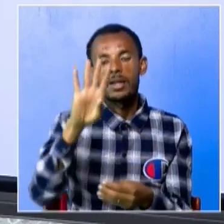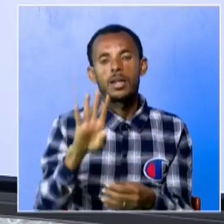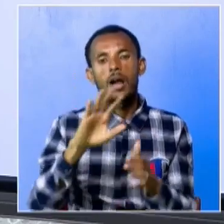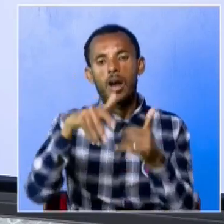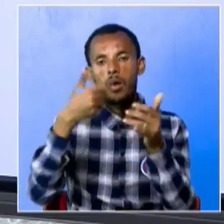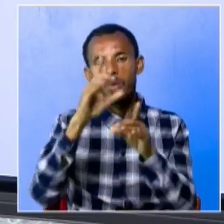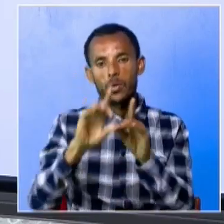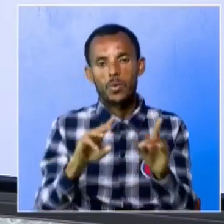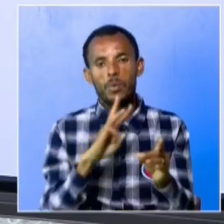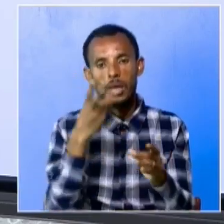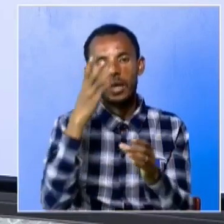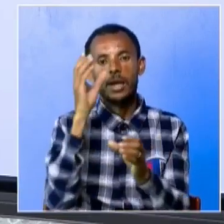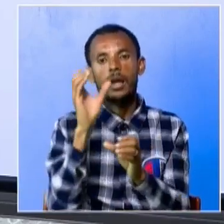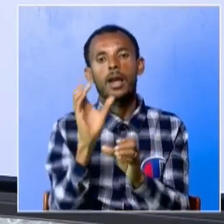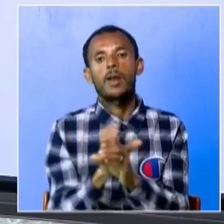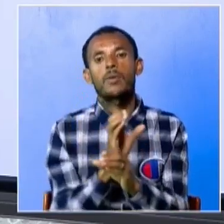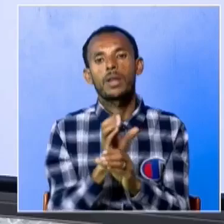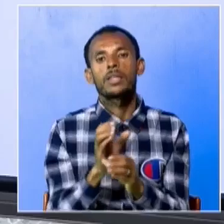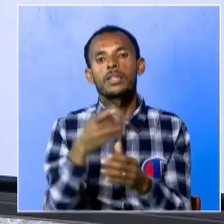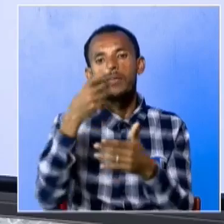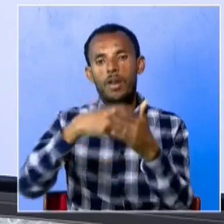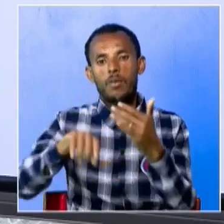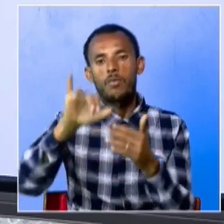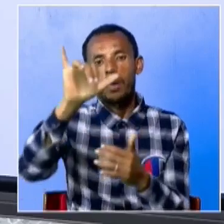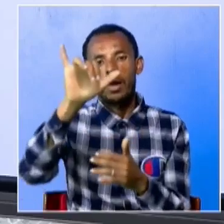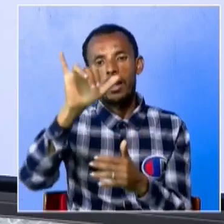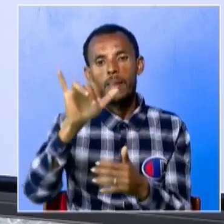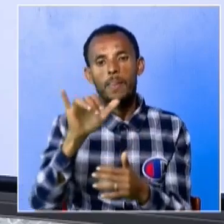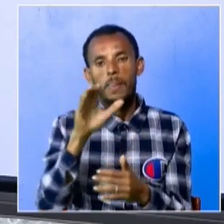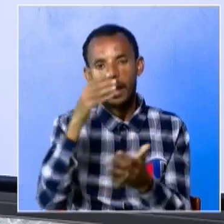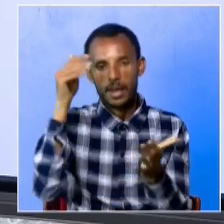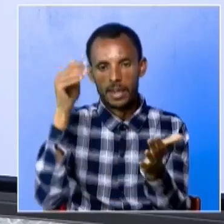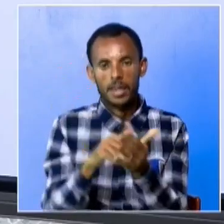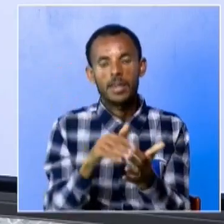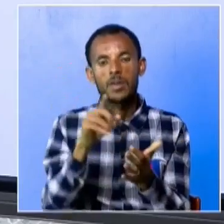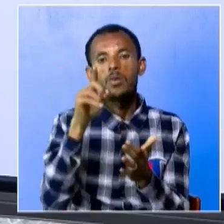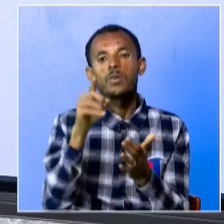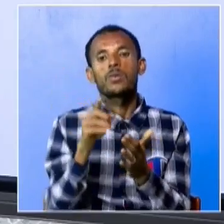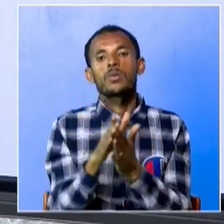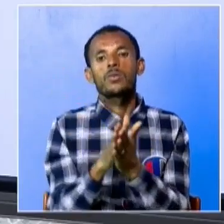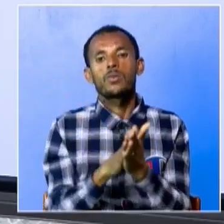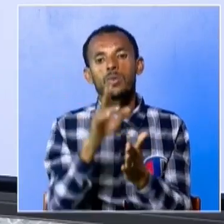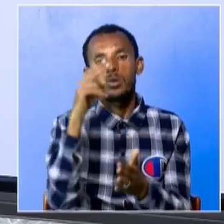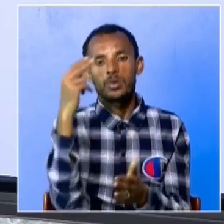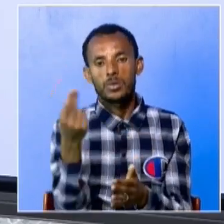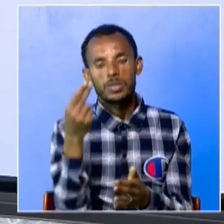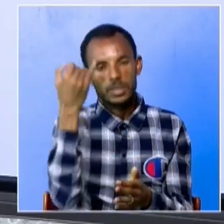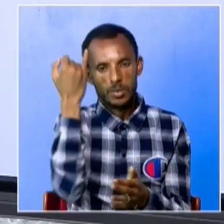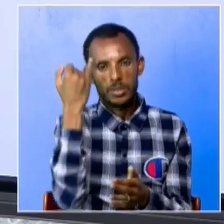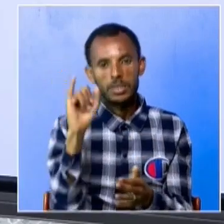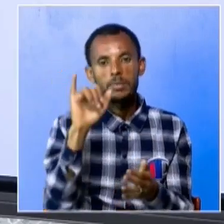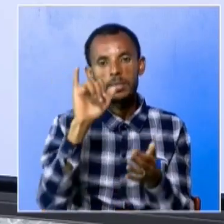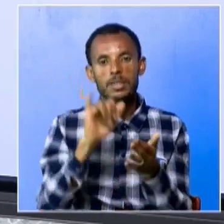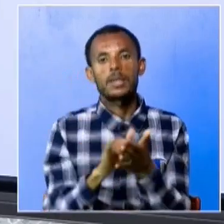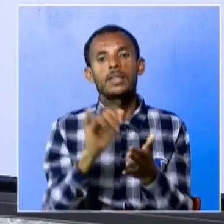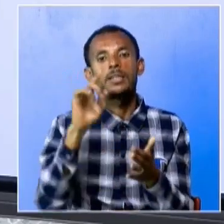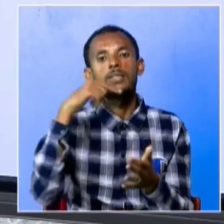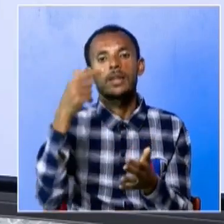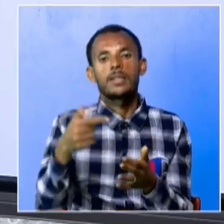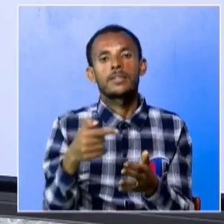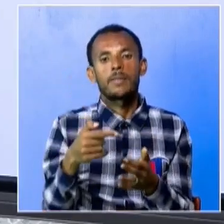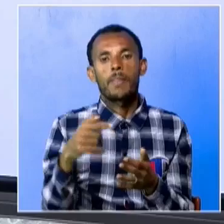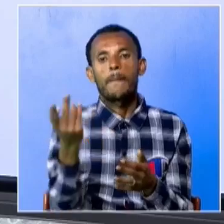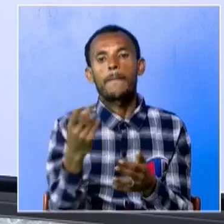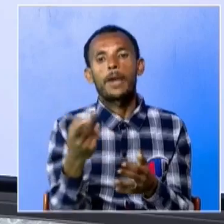how do you calculate the value of y? Again, you need to apply the concept that says the